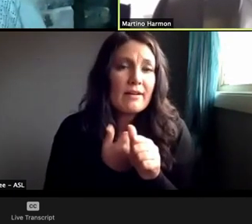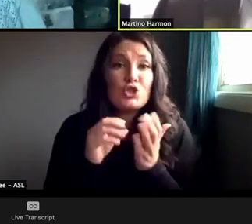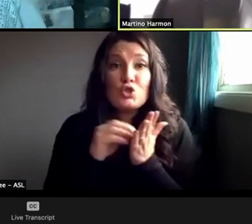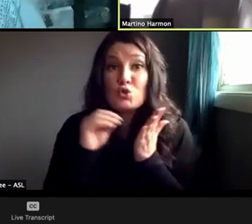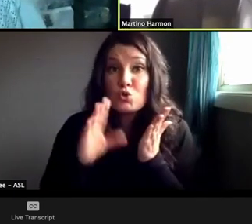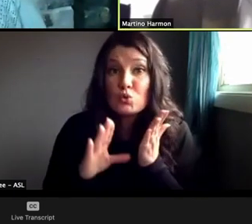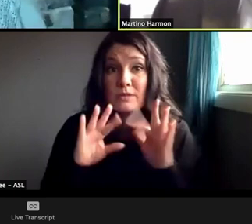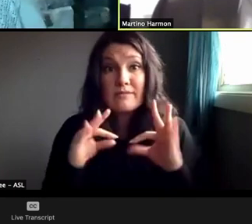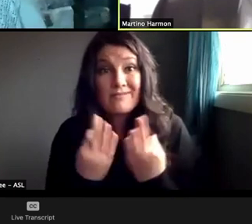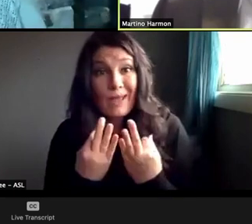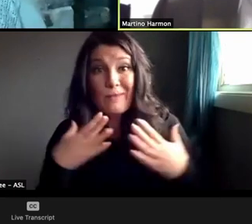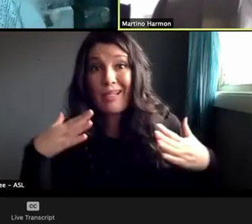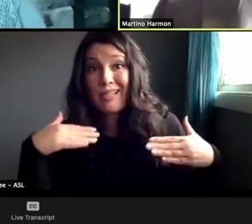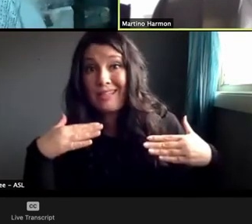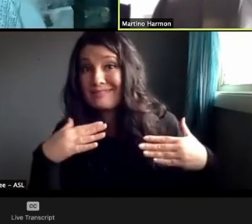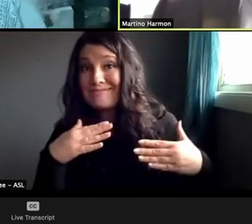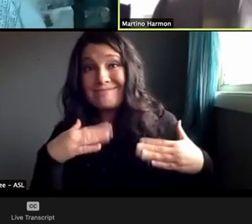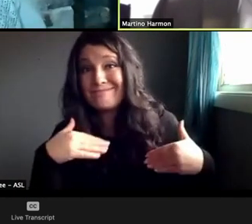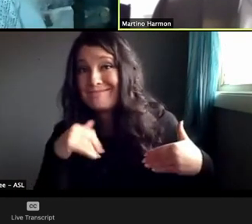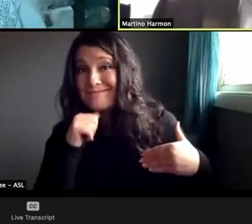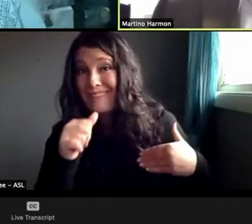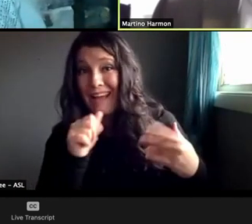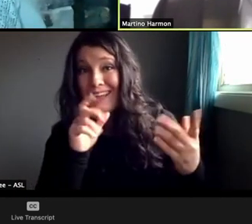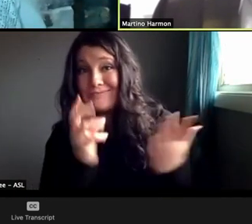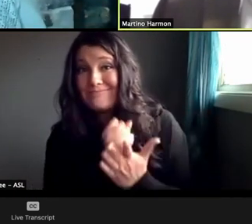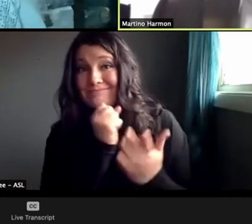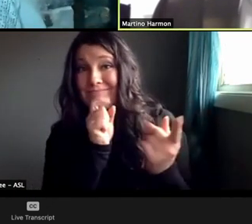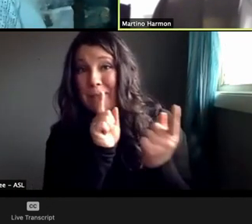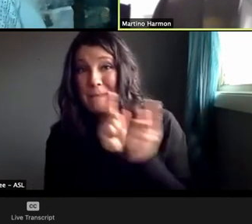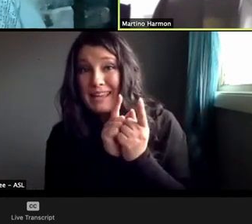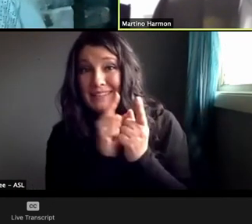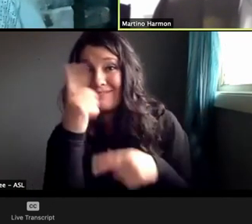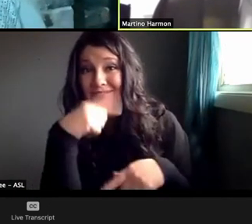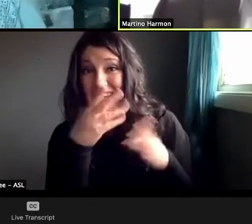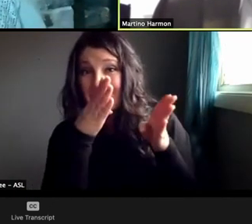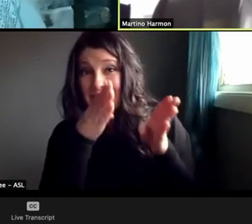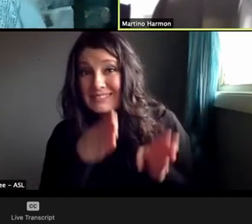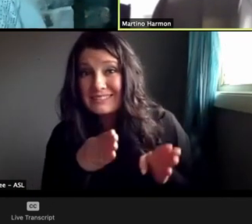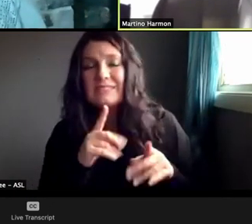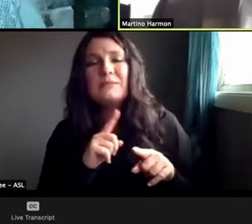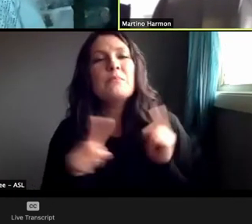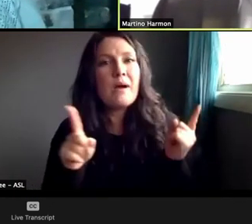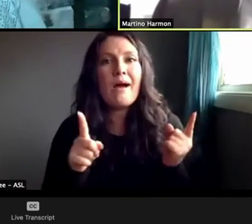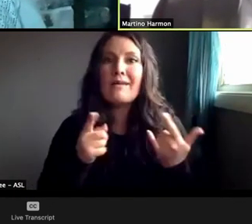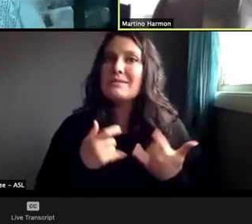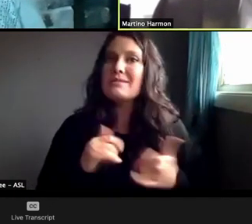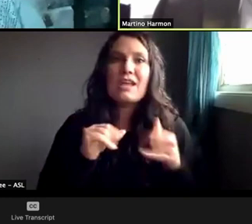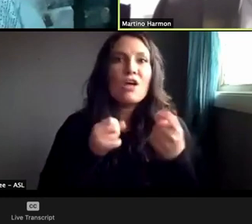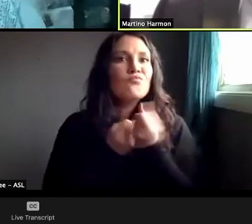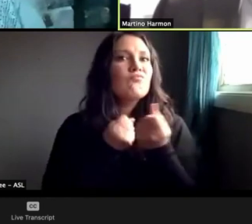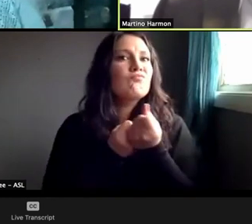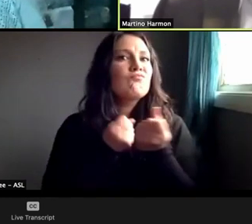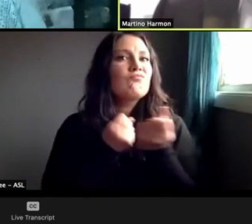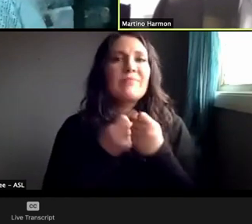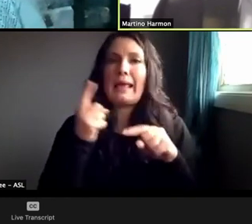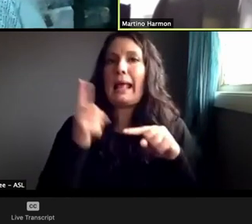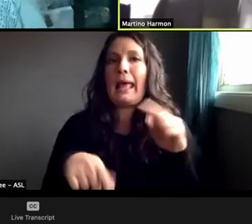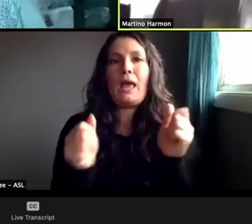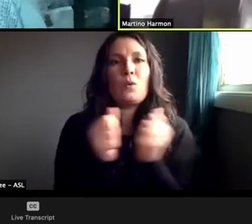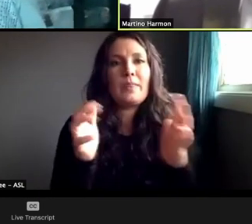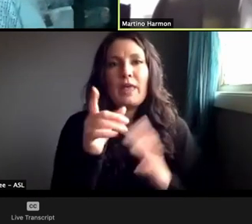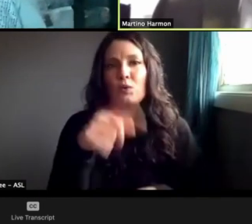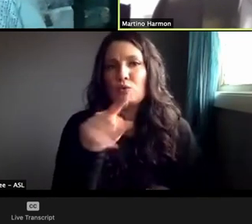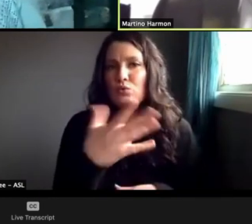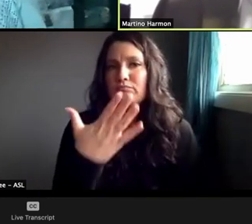you, but our other student-facing units could not do what they do without you. From business and finance teams helping us to be